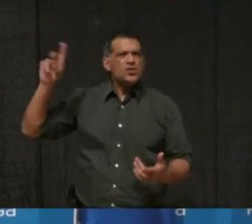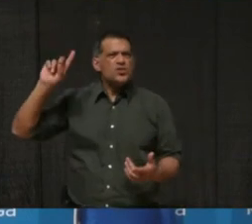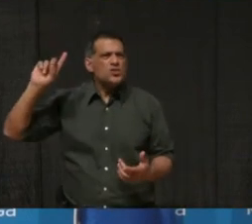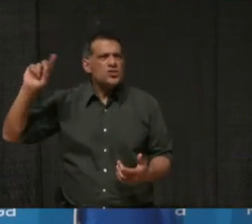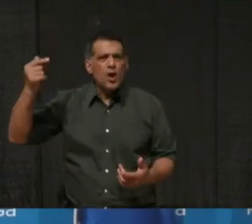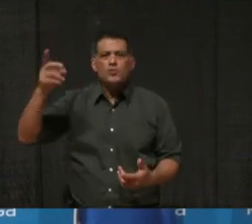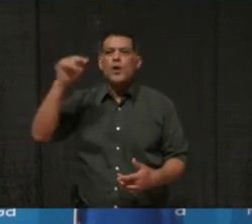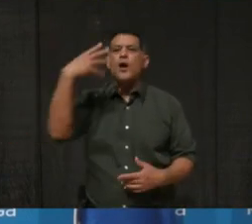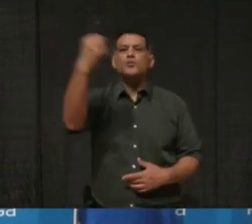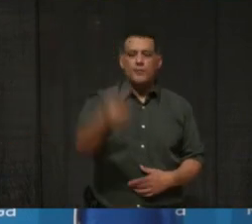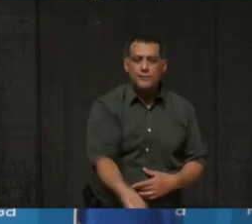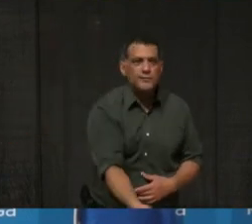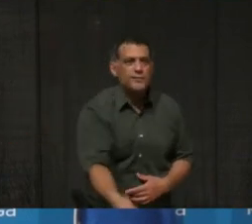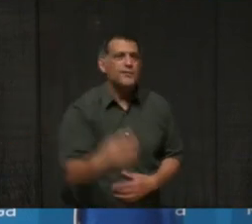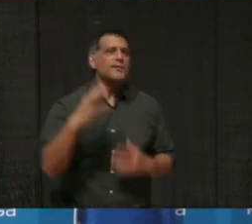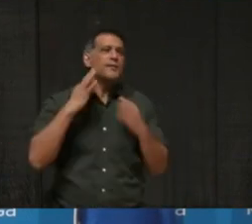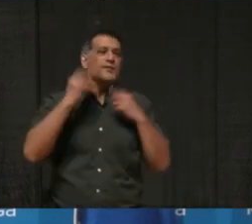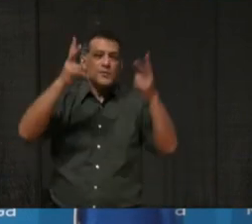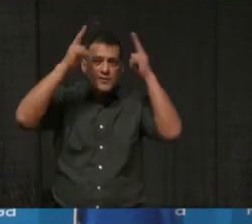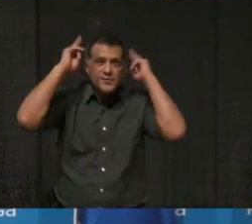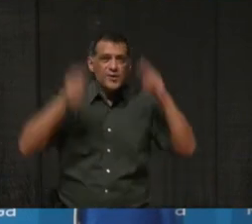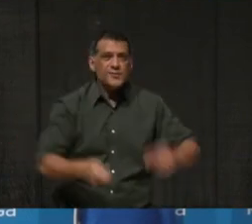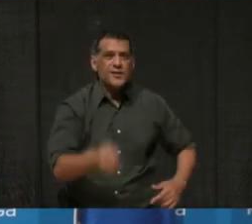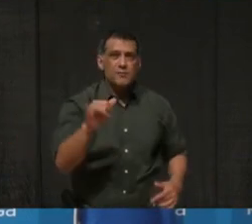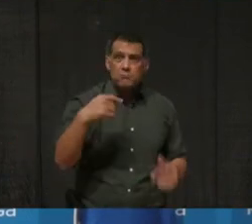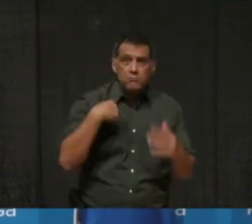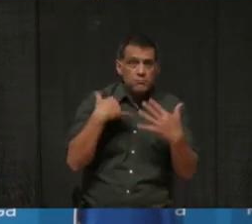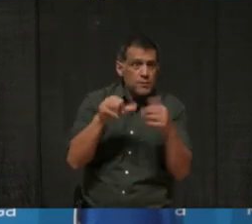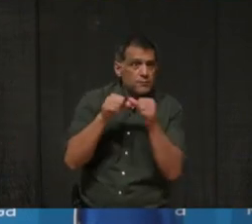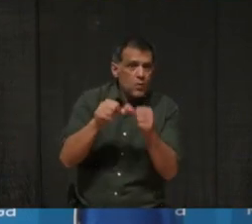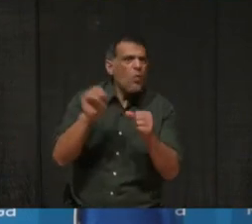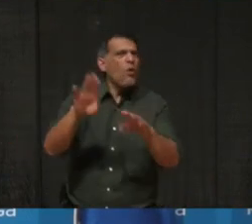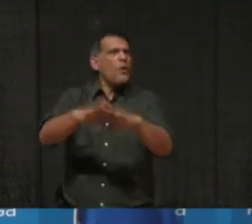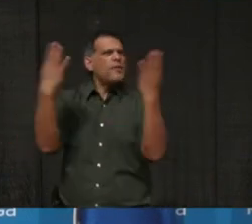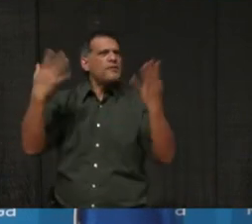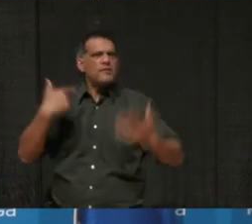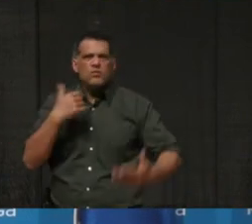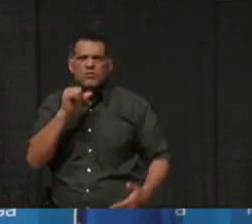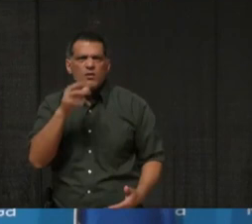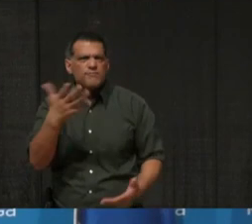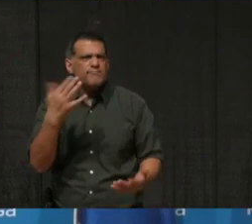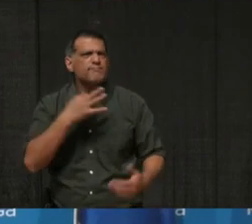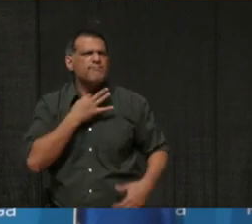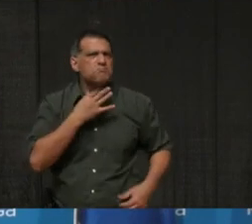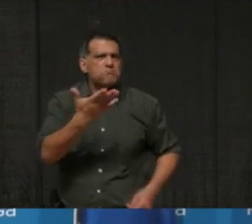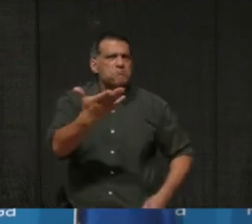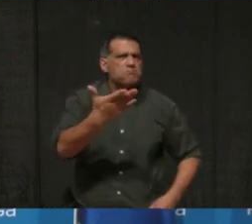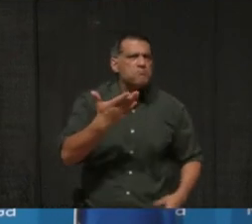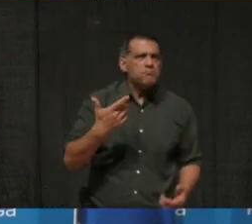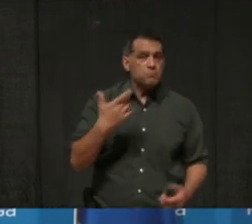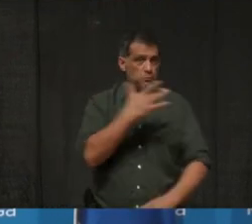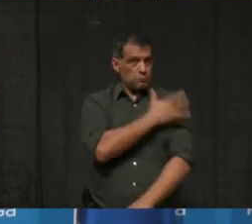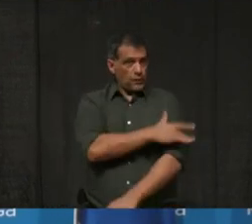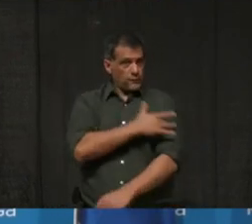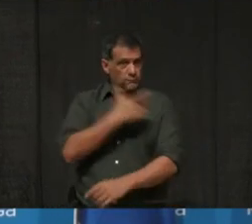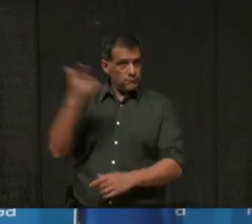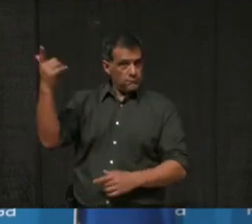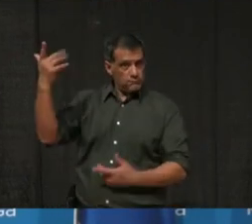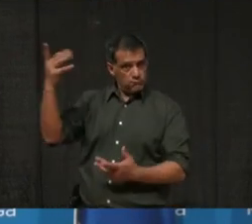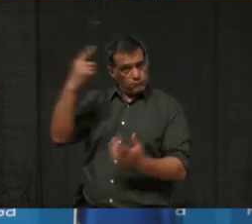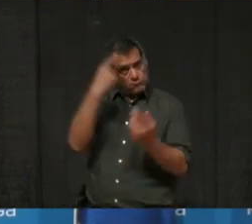can, pet services can mm-hmm. can remain open. So that actually, I'm wondering if the province has responded